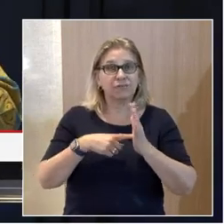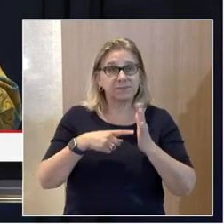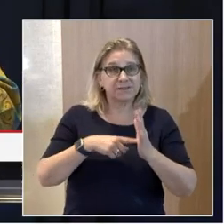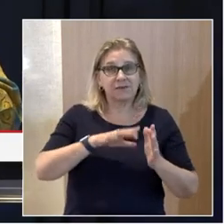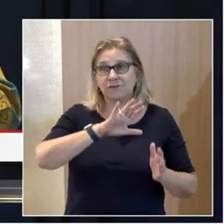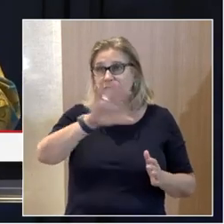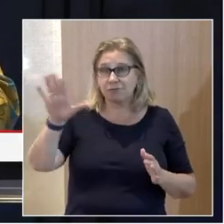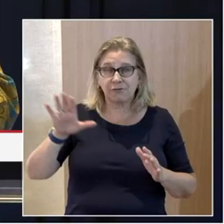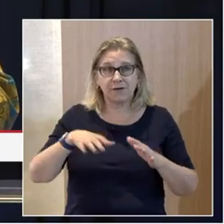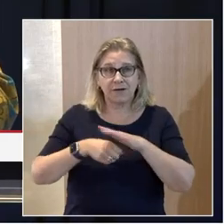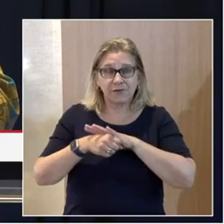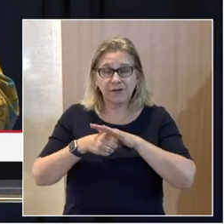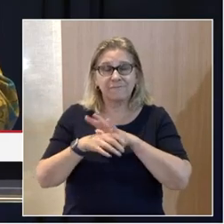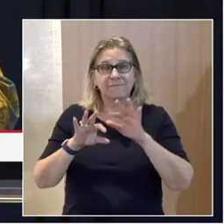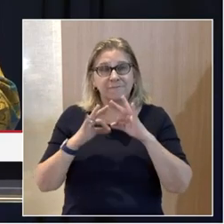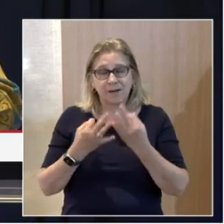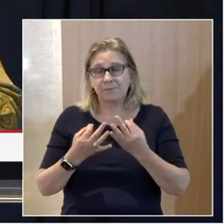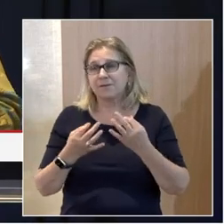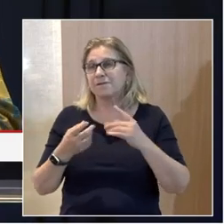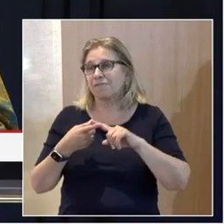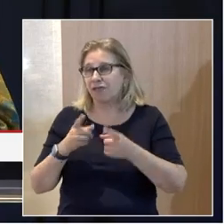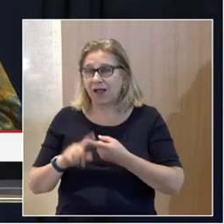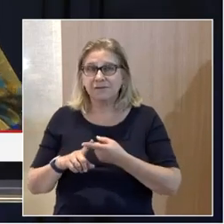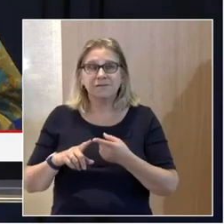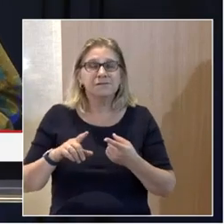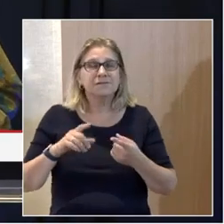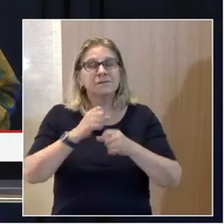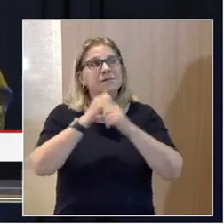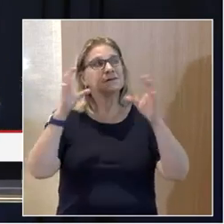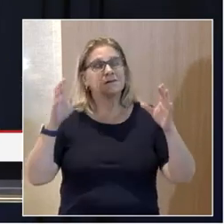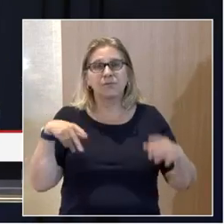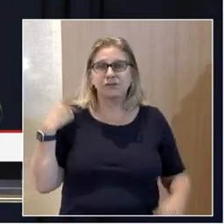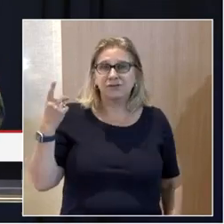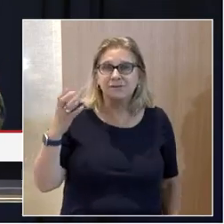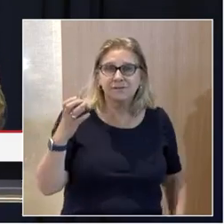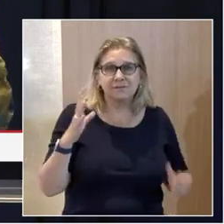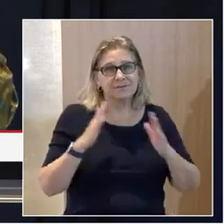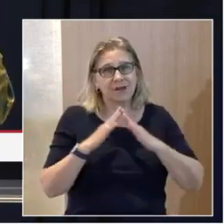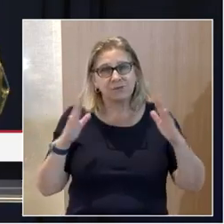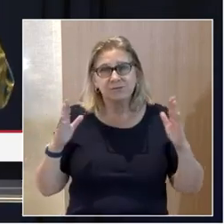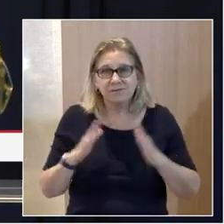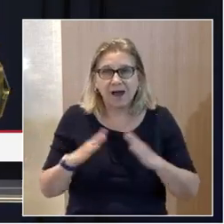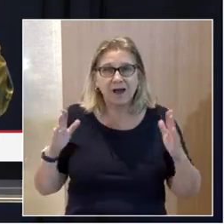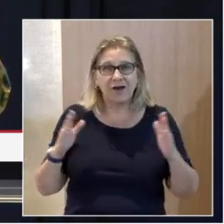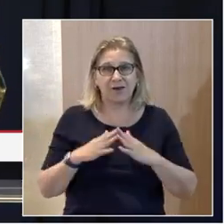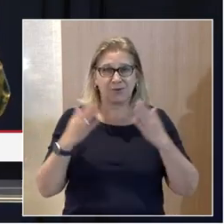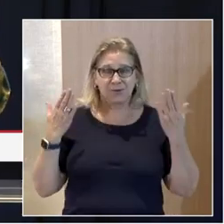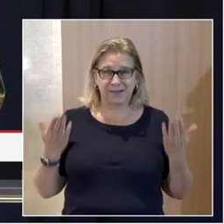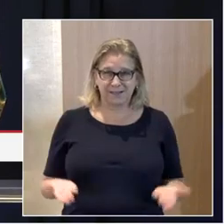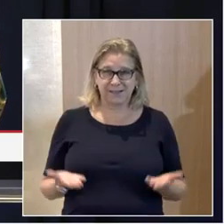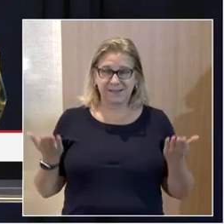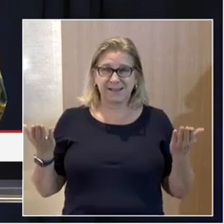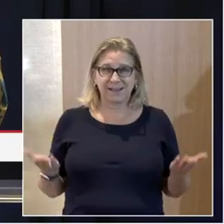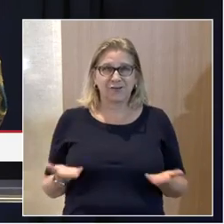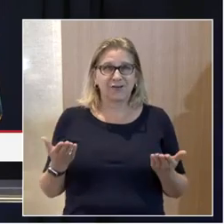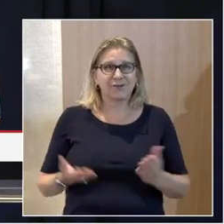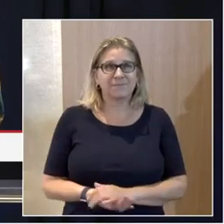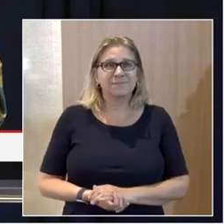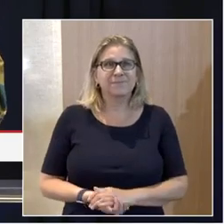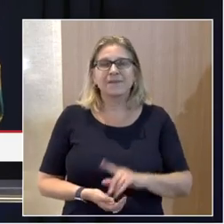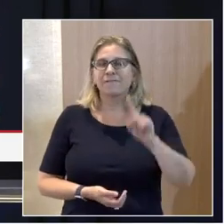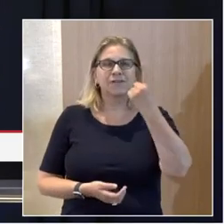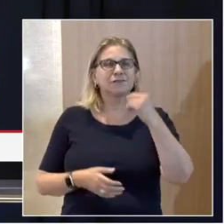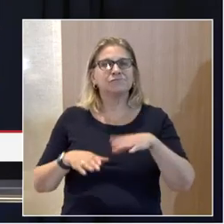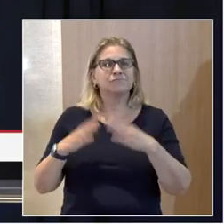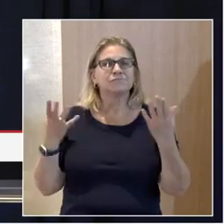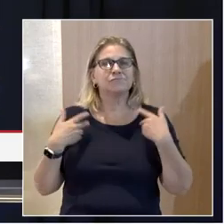to reimagine DC's downtown. So we are interested, first of all, in knowing what you think. So